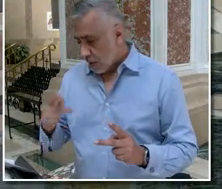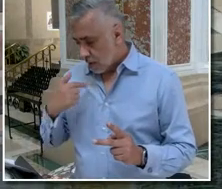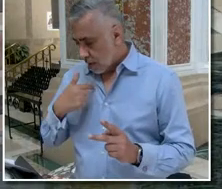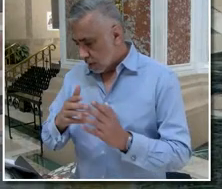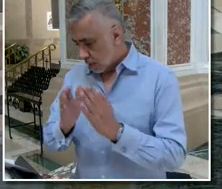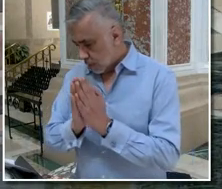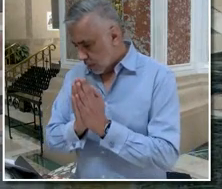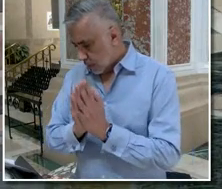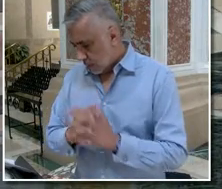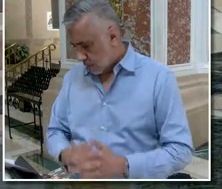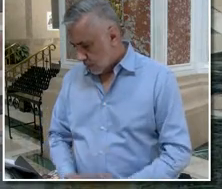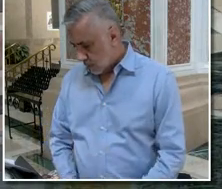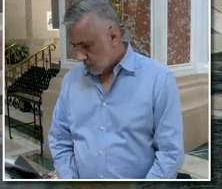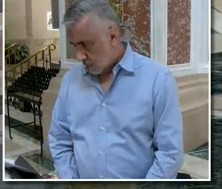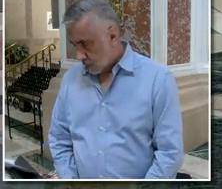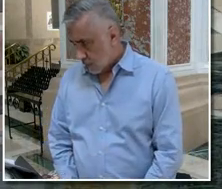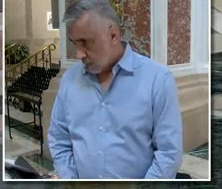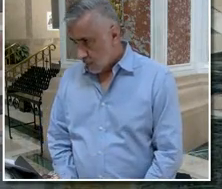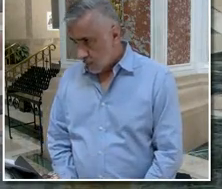kneel.